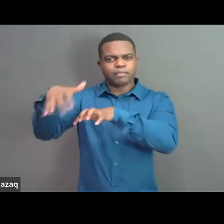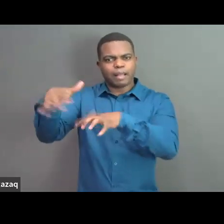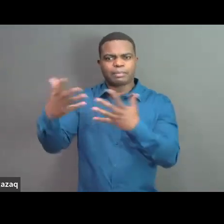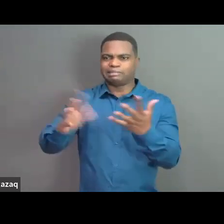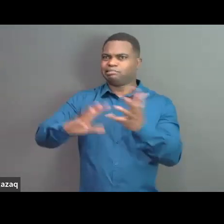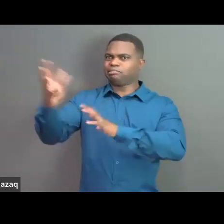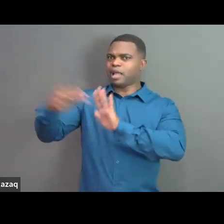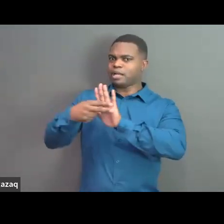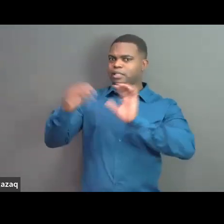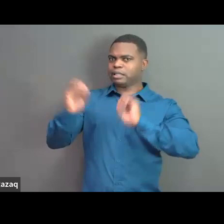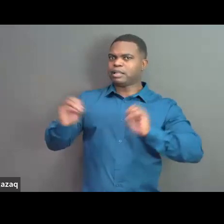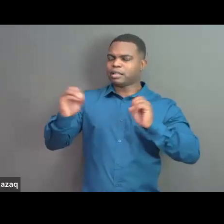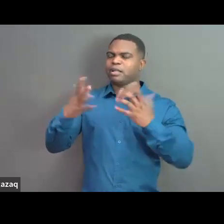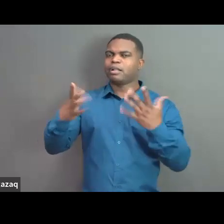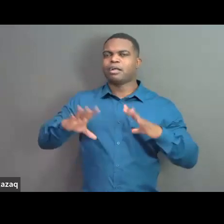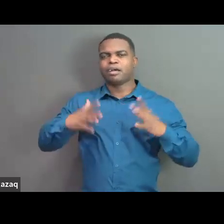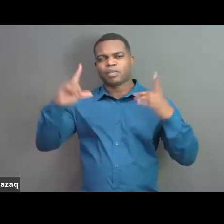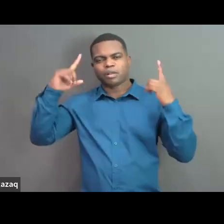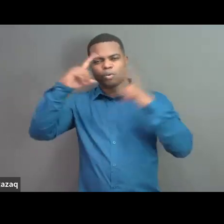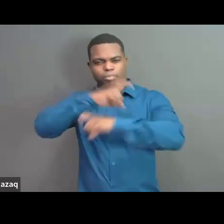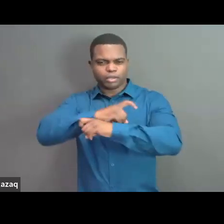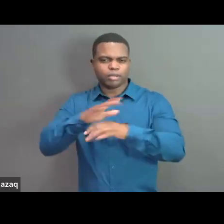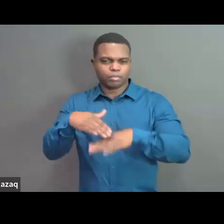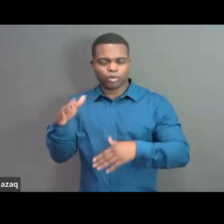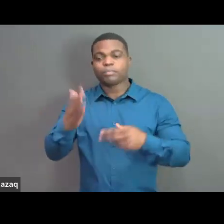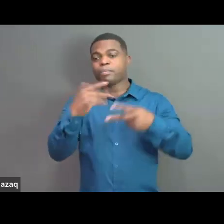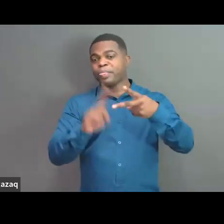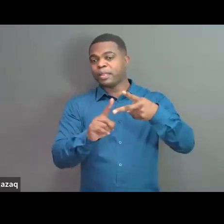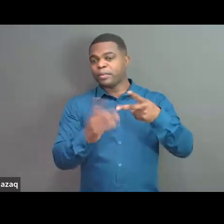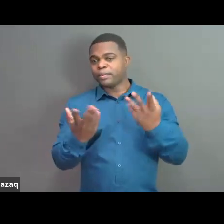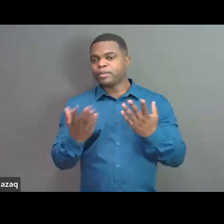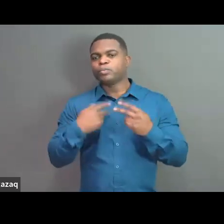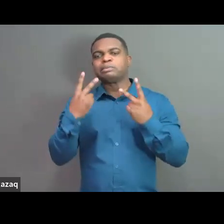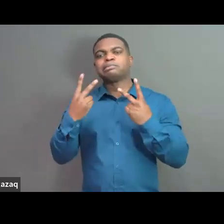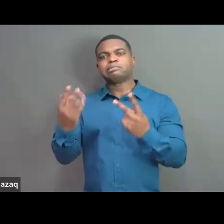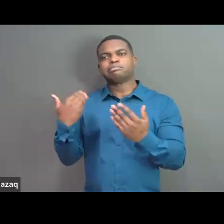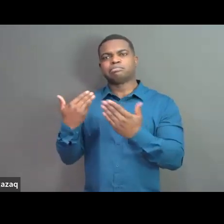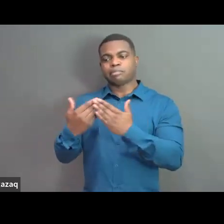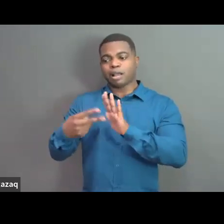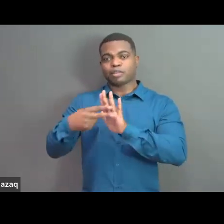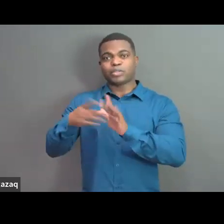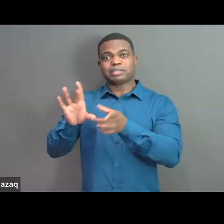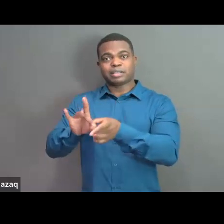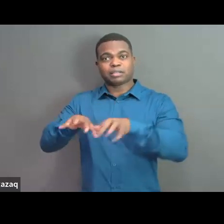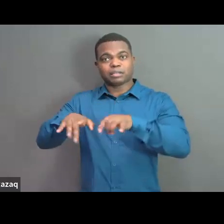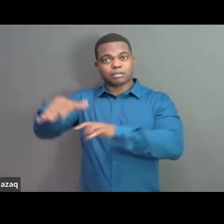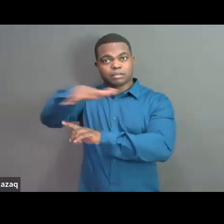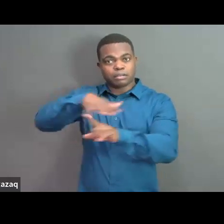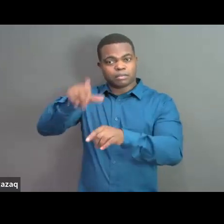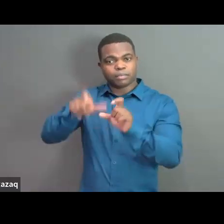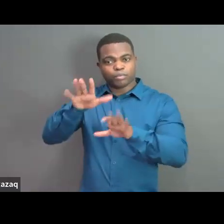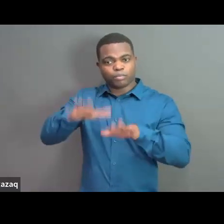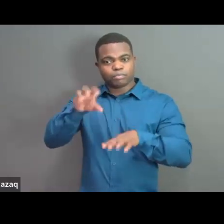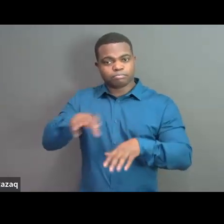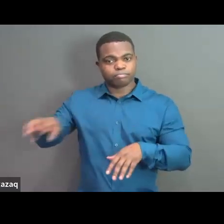a business employed 3 more young people to start delivering meat